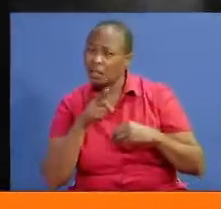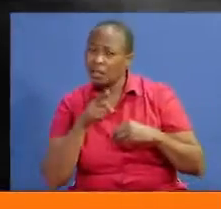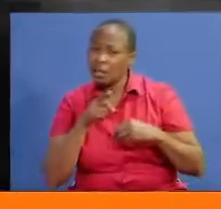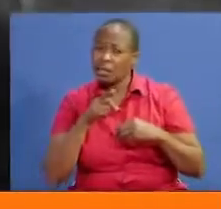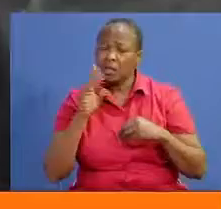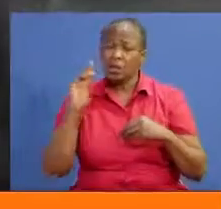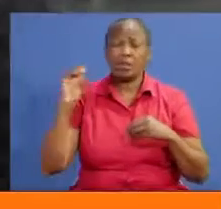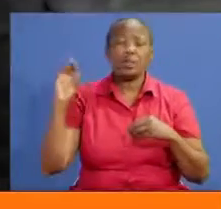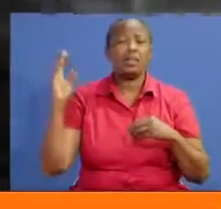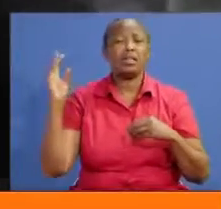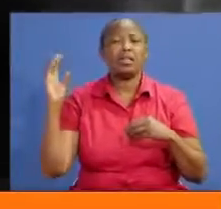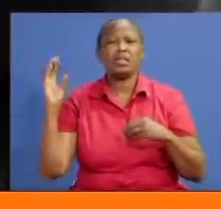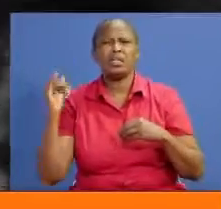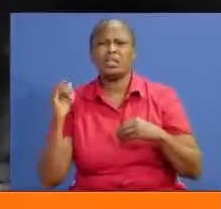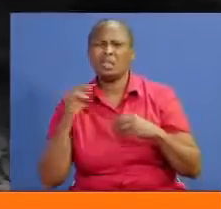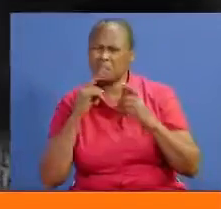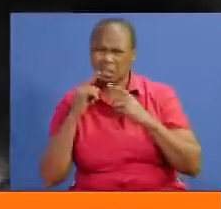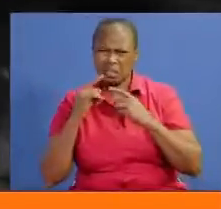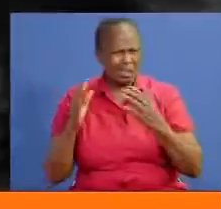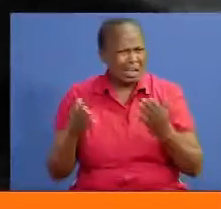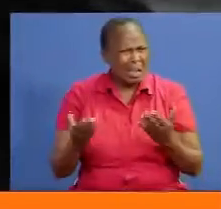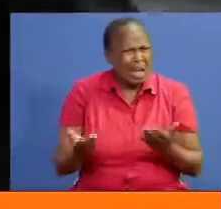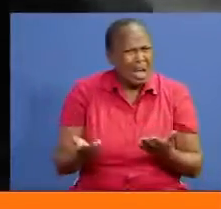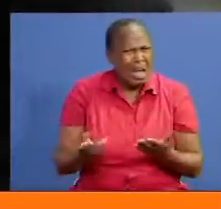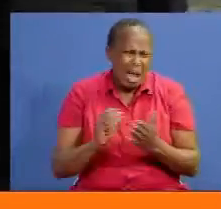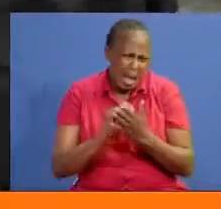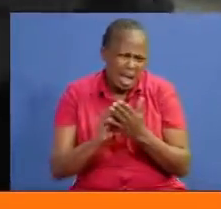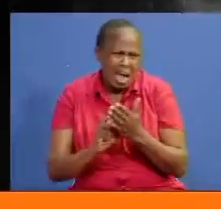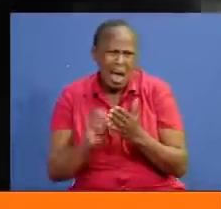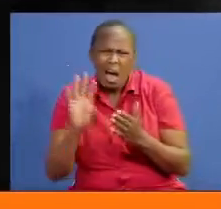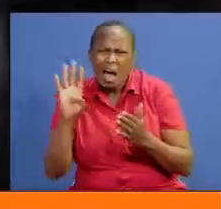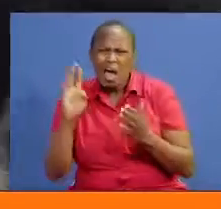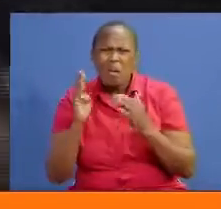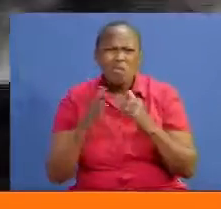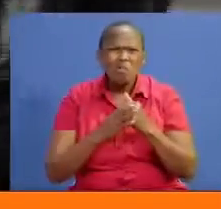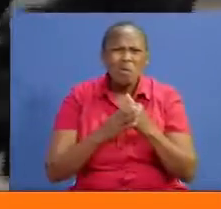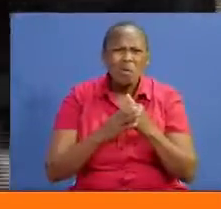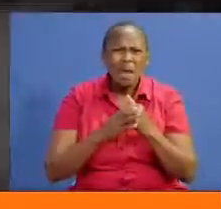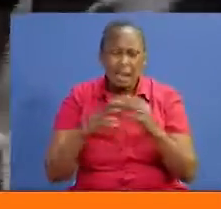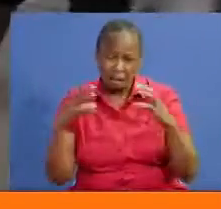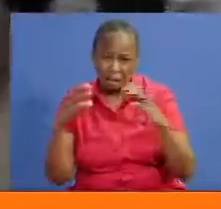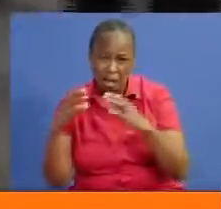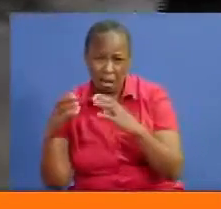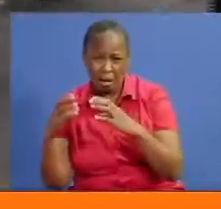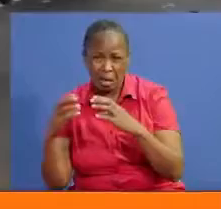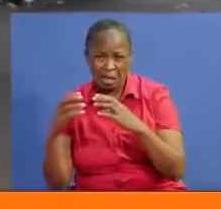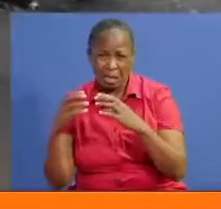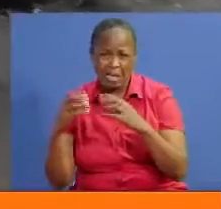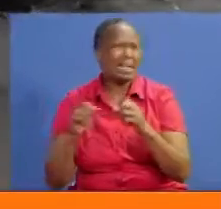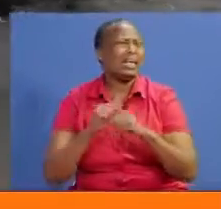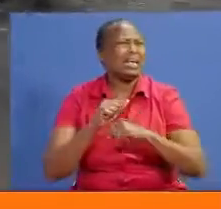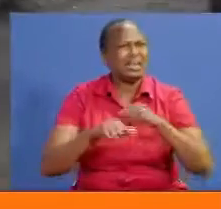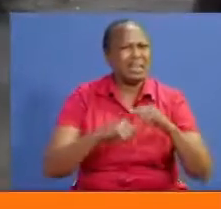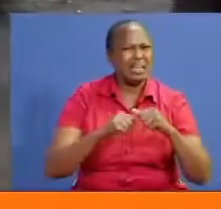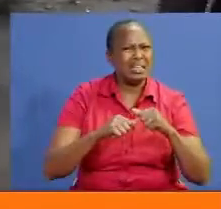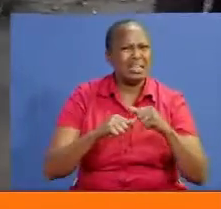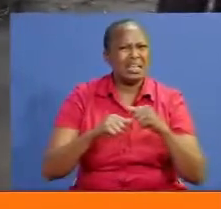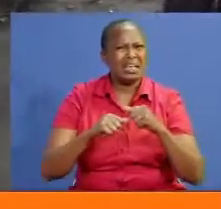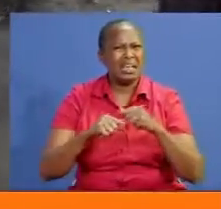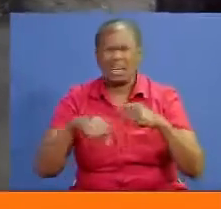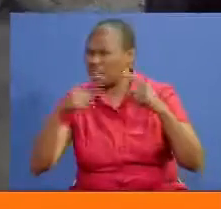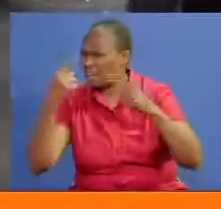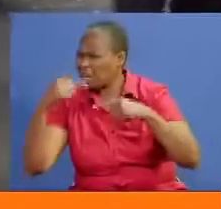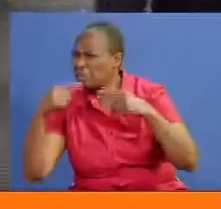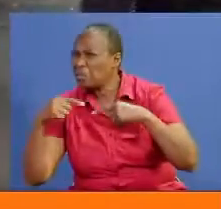together details of how he registered 49 companies that he allegedly used to trade with various agencies, winning tenders worth more than 12